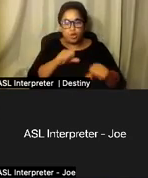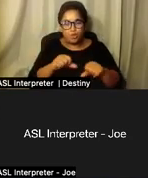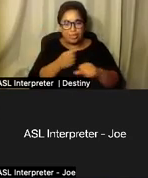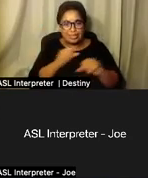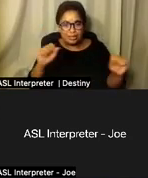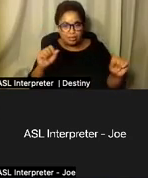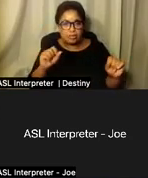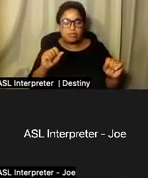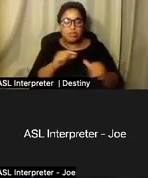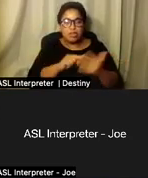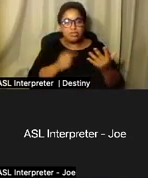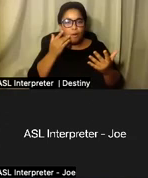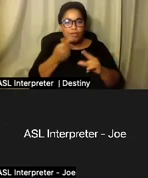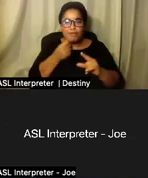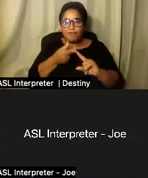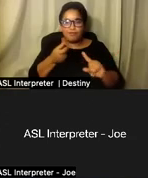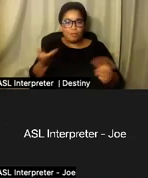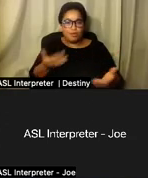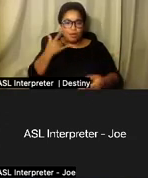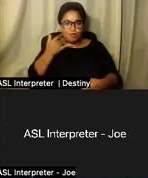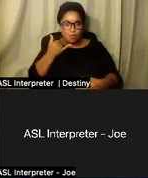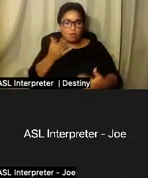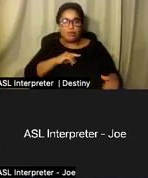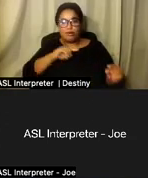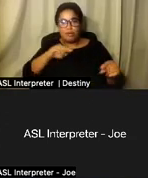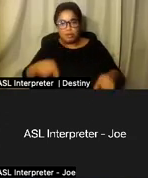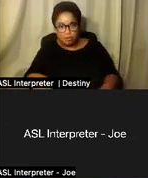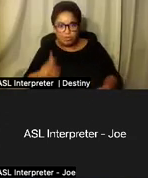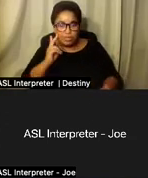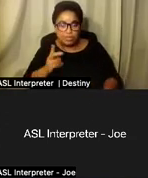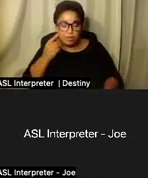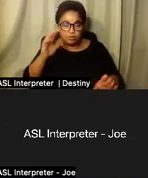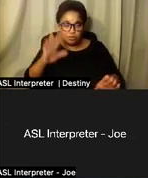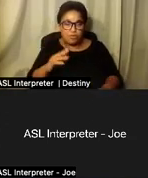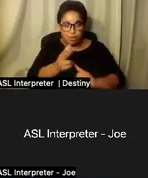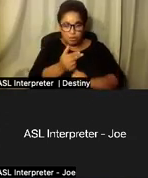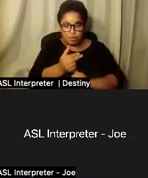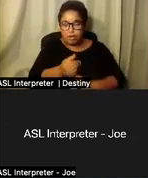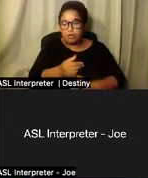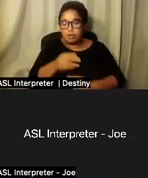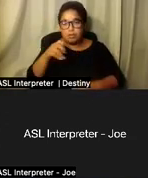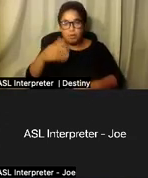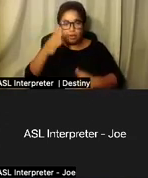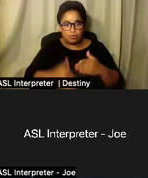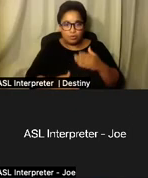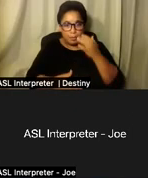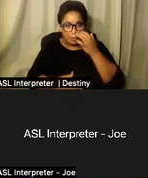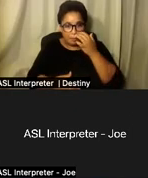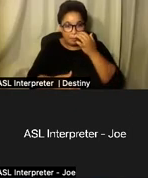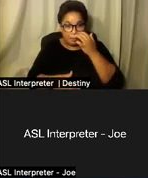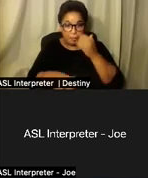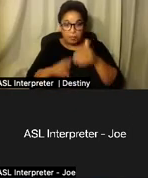great to think about doing that. Okay, so I'm going to go ahead and end the poll and share the